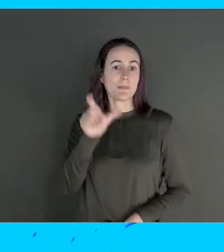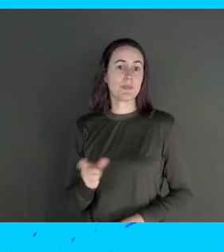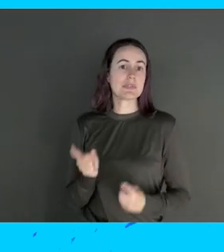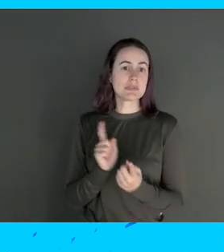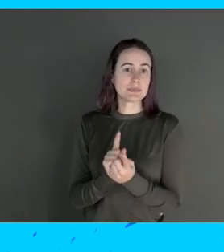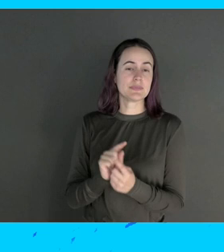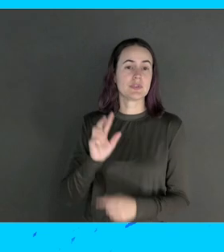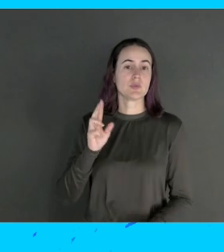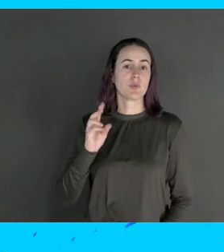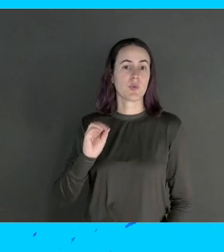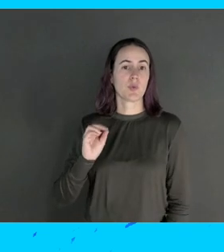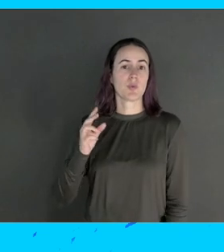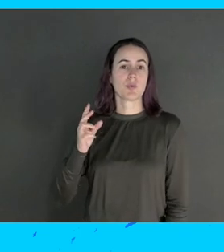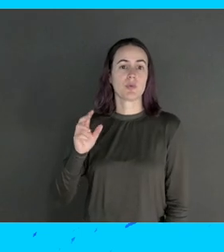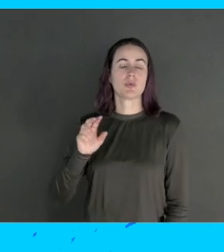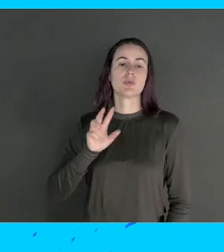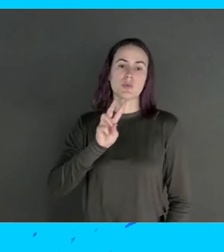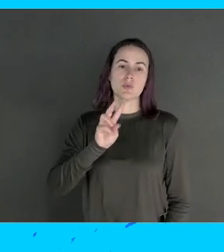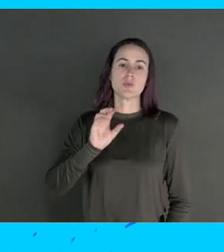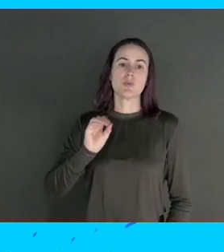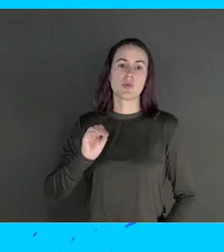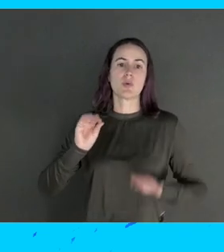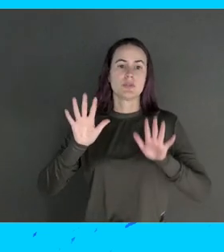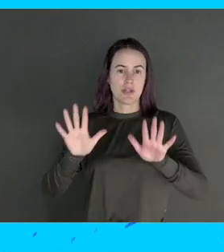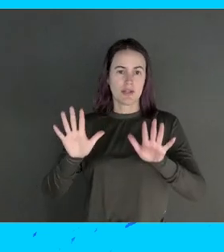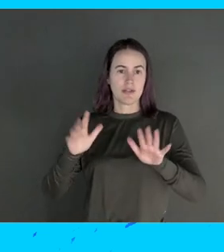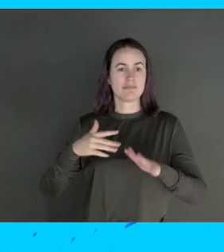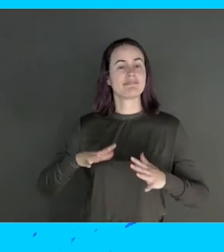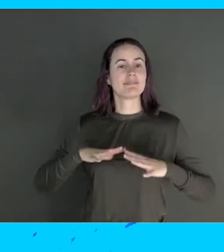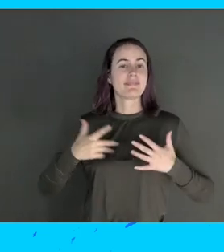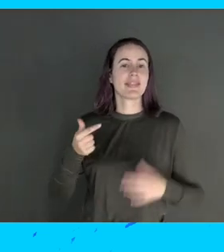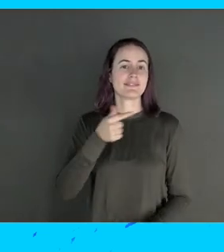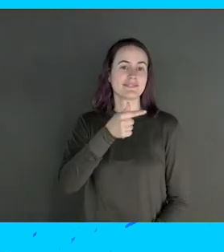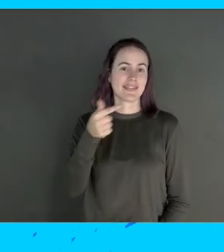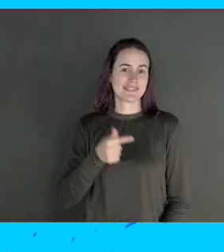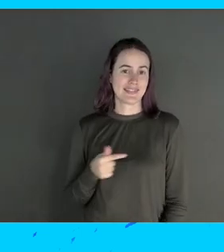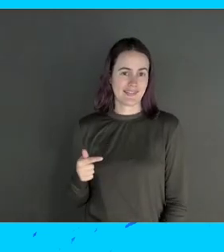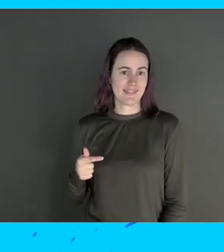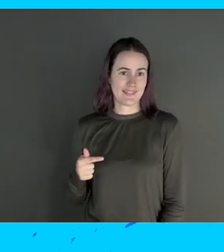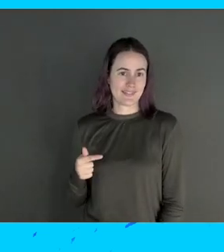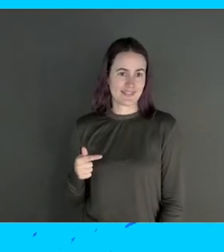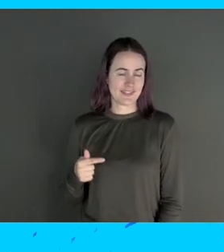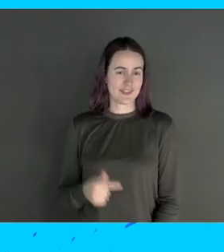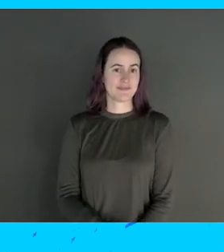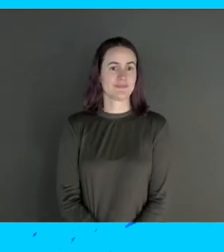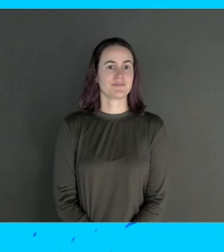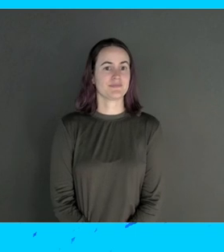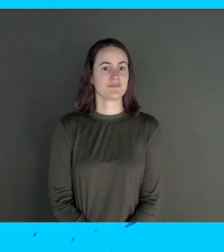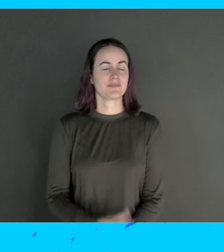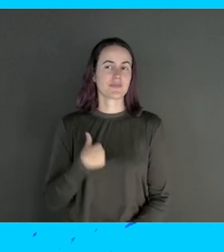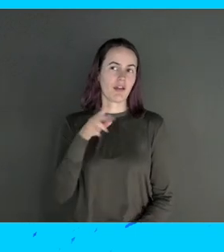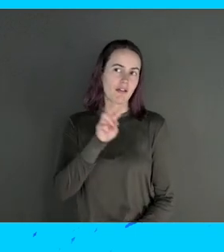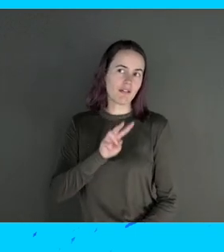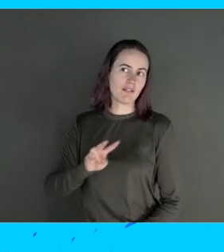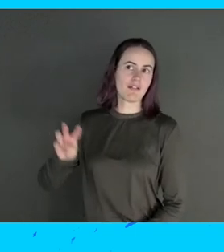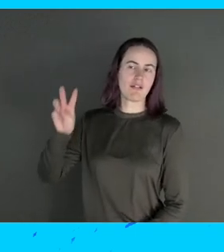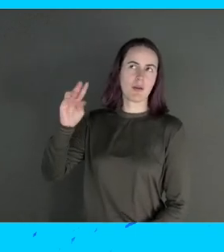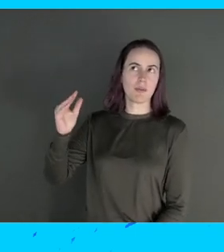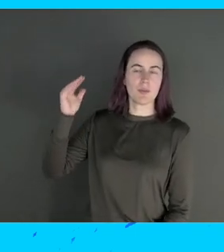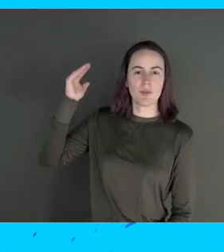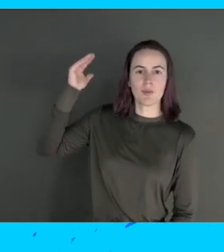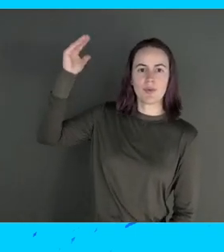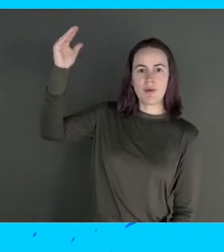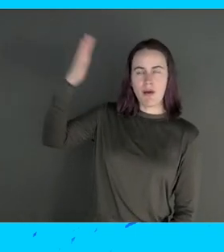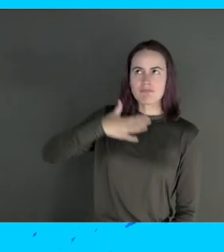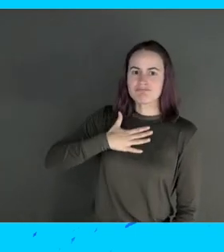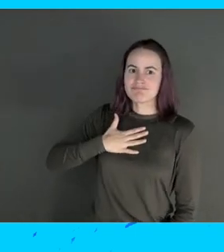secondary school in southern highlands of Tanzania. In class one day, my eyes fell upon this tall, handsome guy. We connected